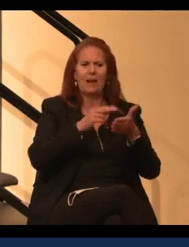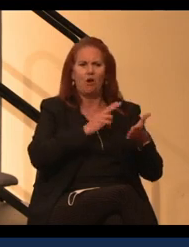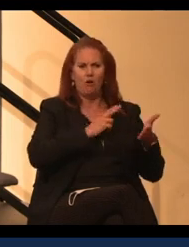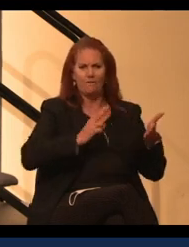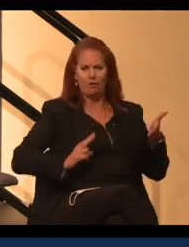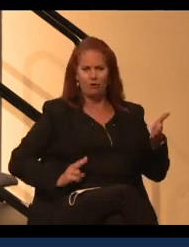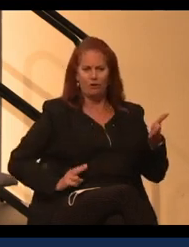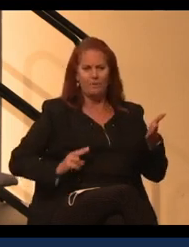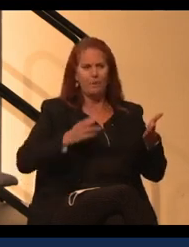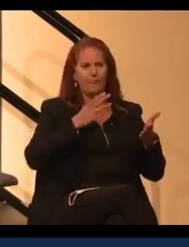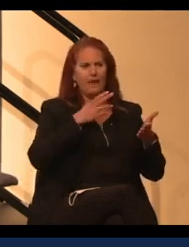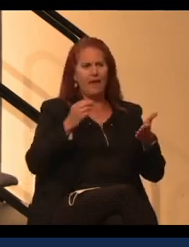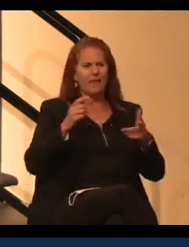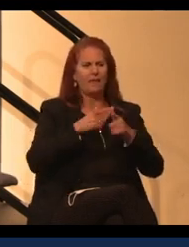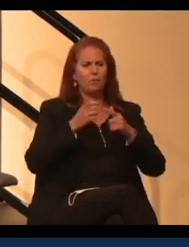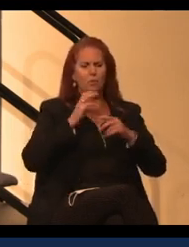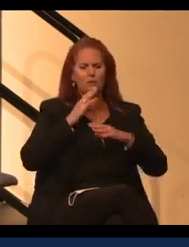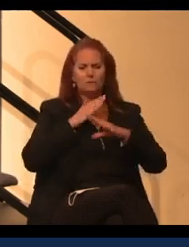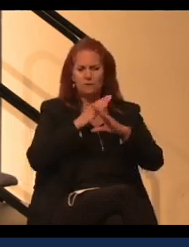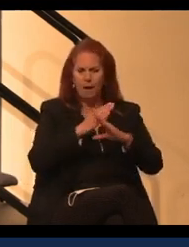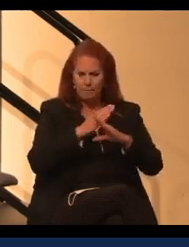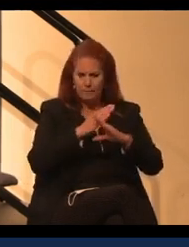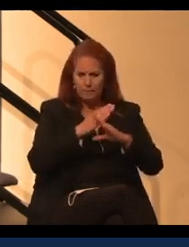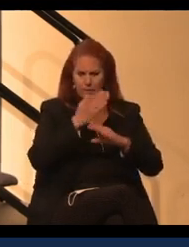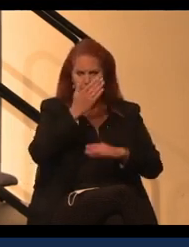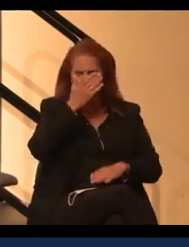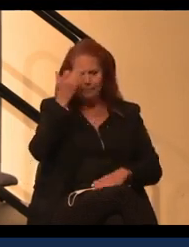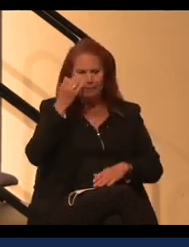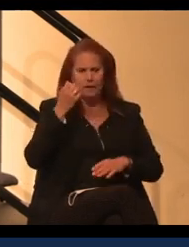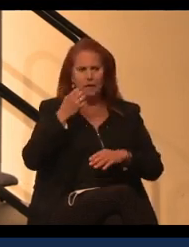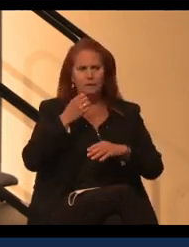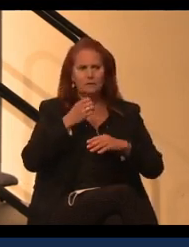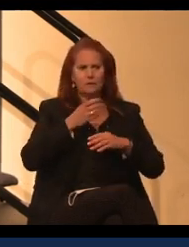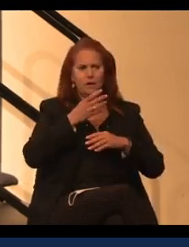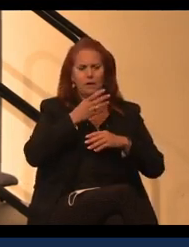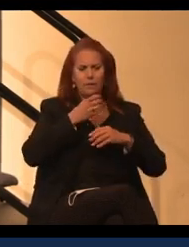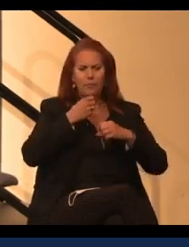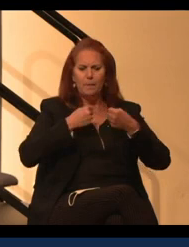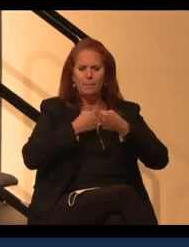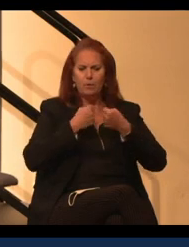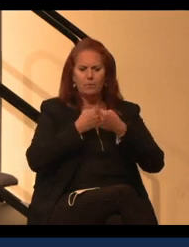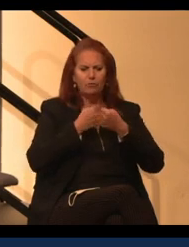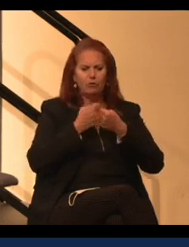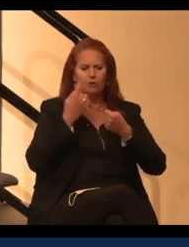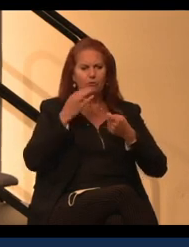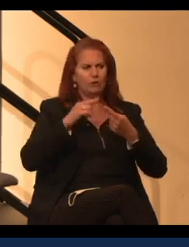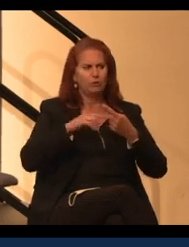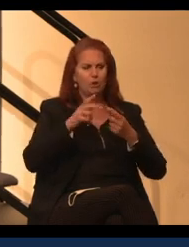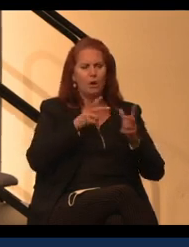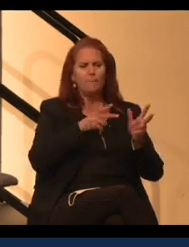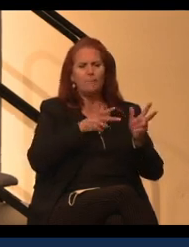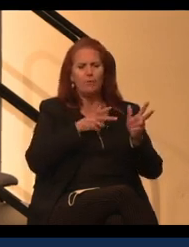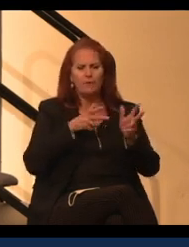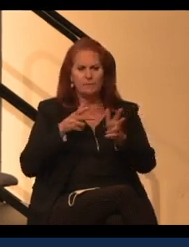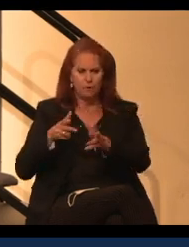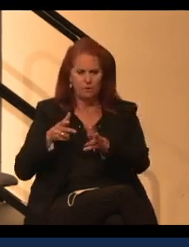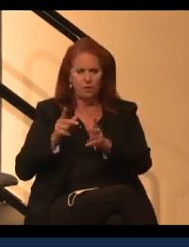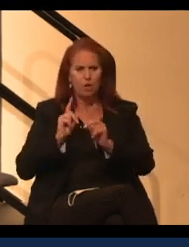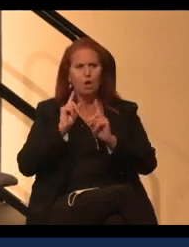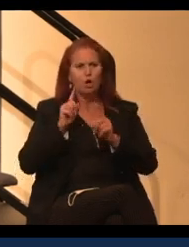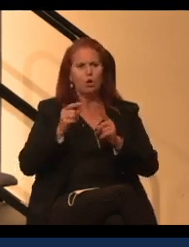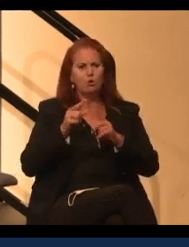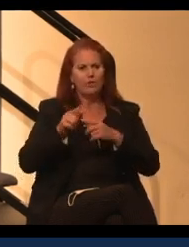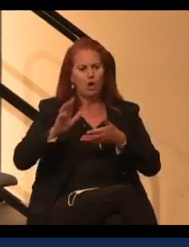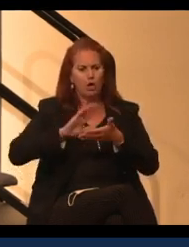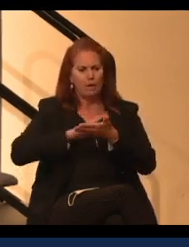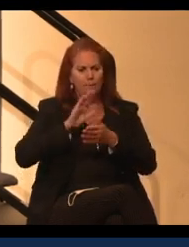Harvard and then was stopped because the Border Patrol had decided to pull this person over, to go through their